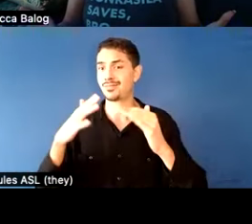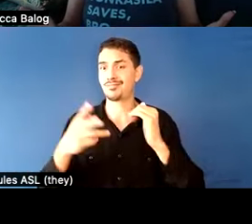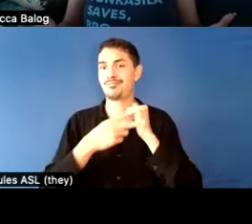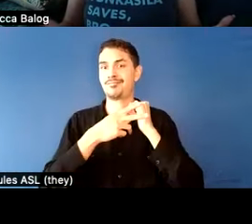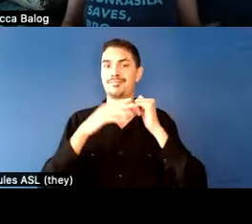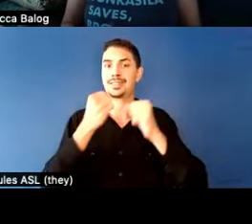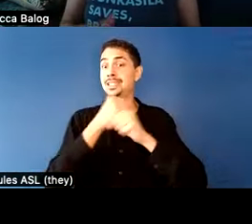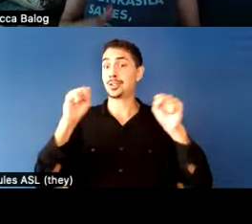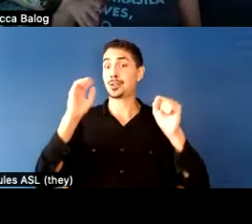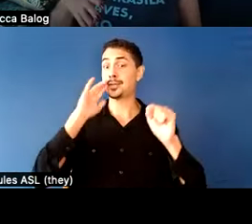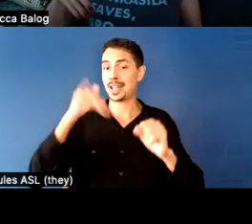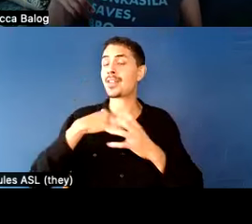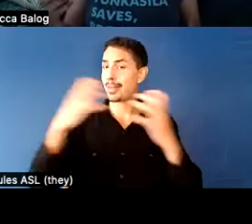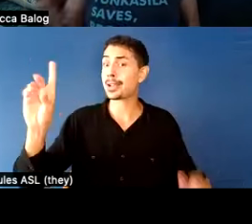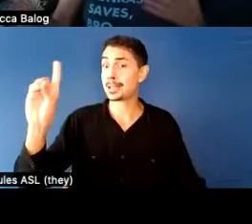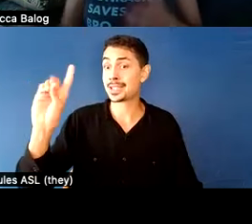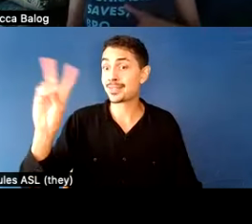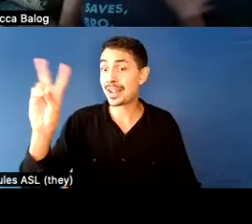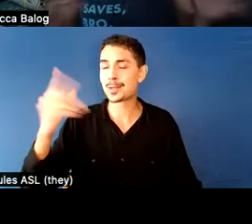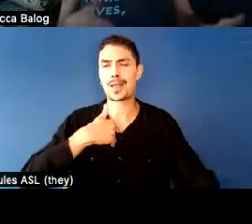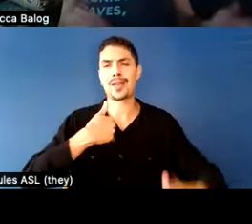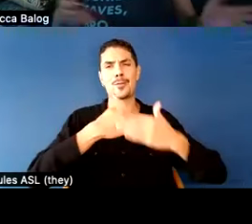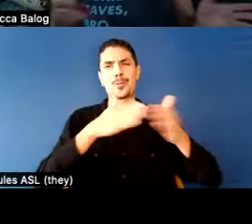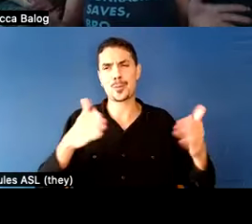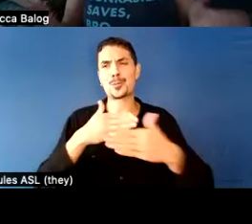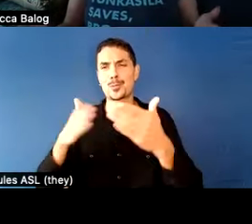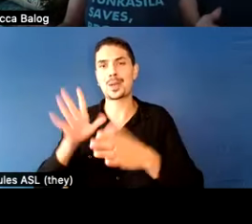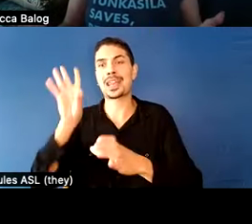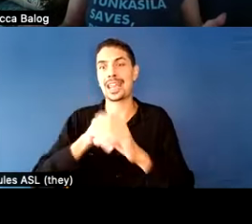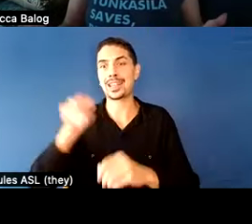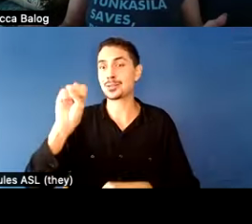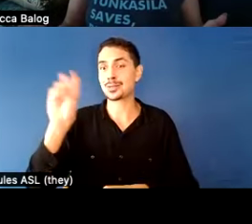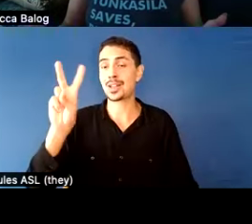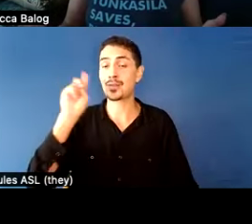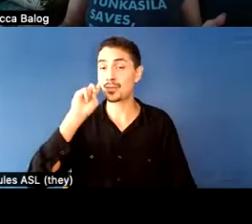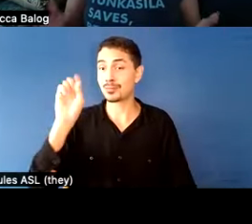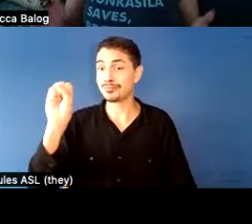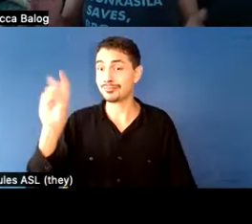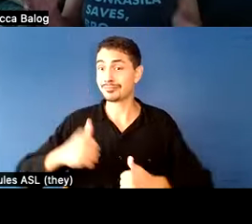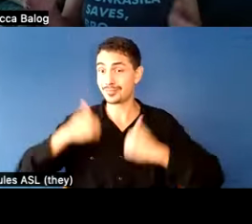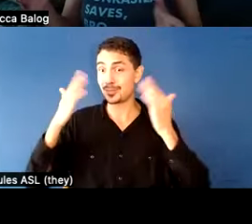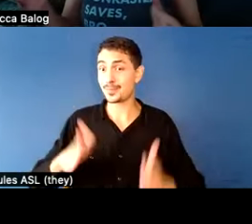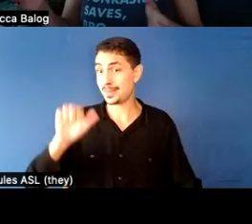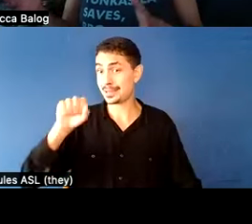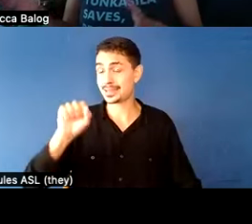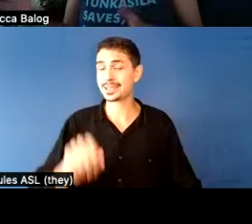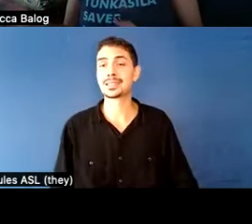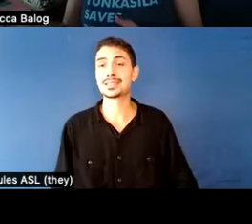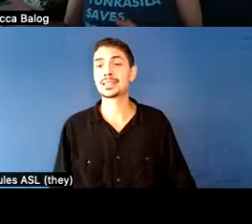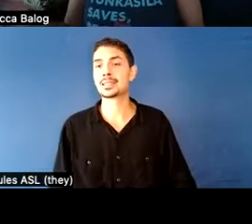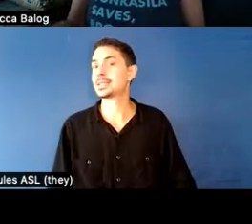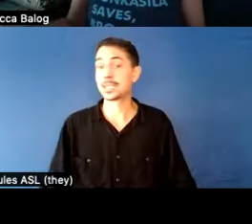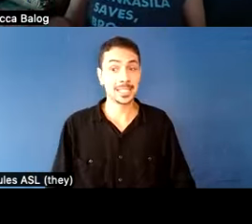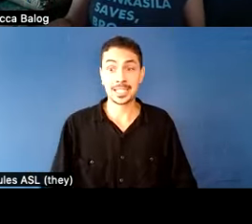violence shelters. We have rooms within those shelters for sexual violence survivors. Not